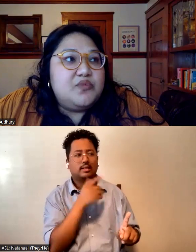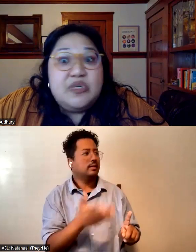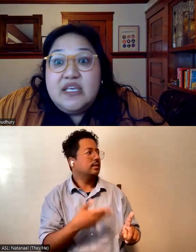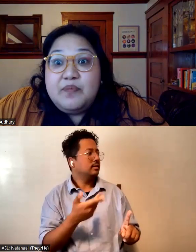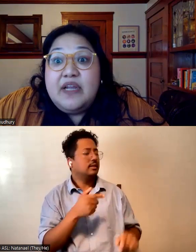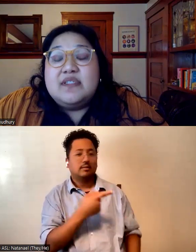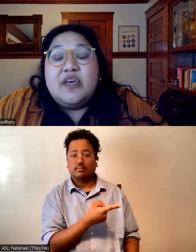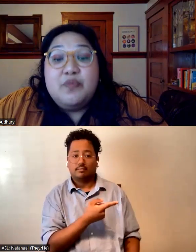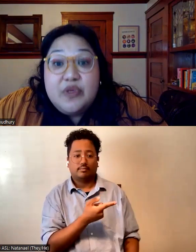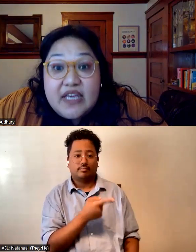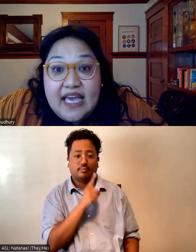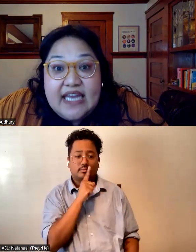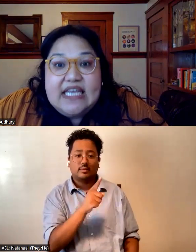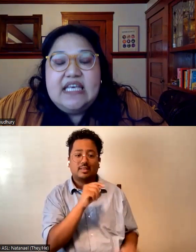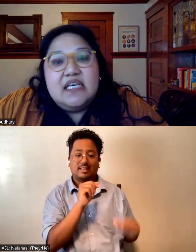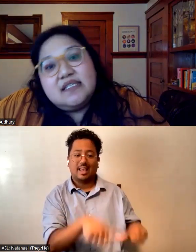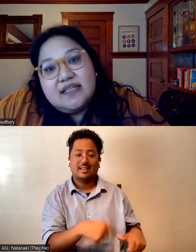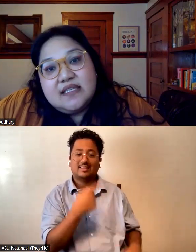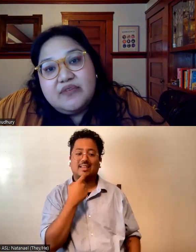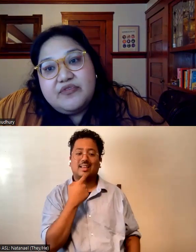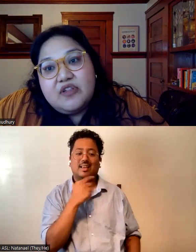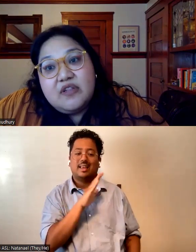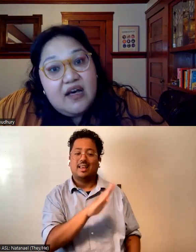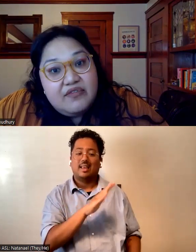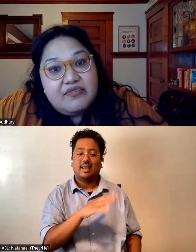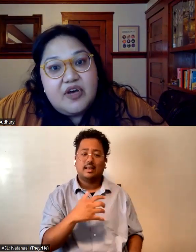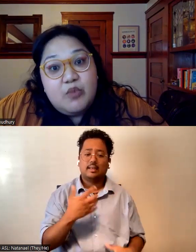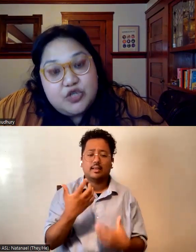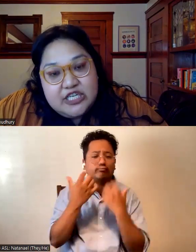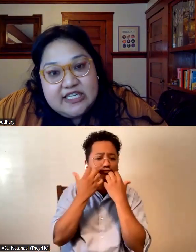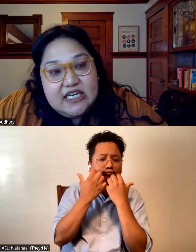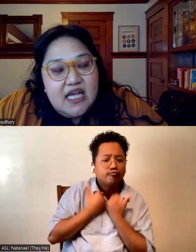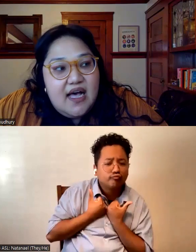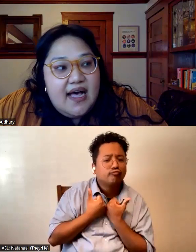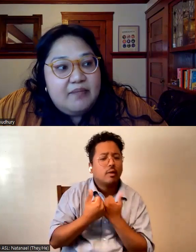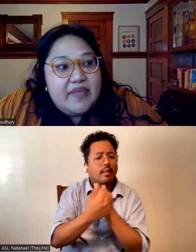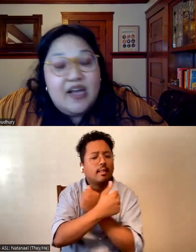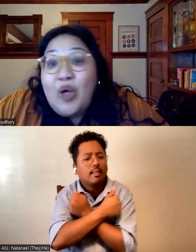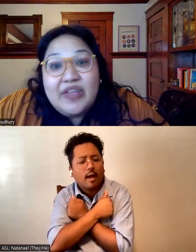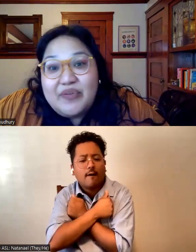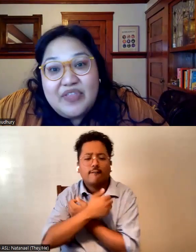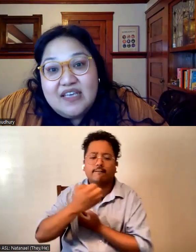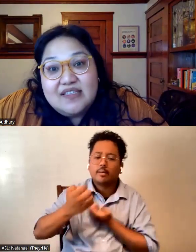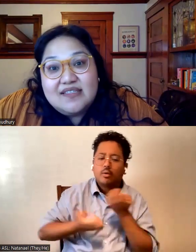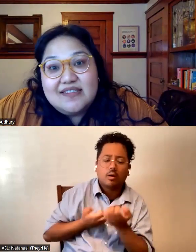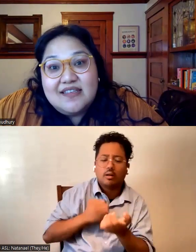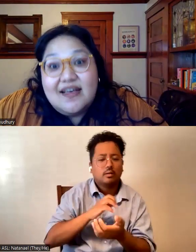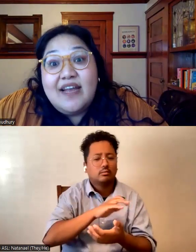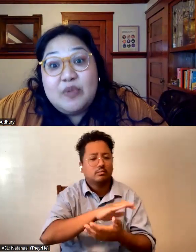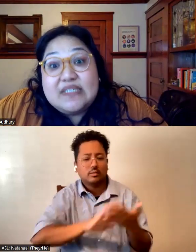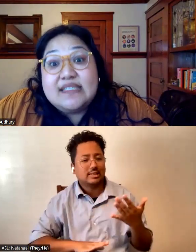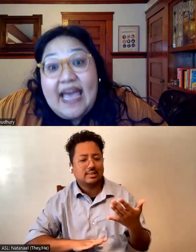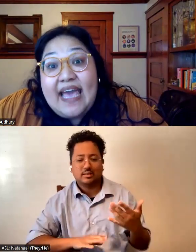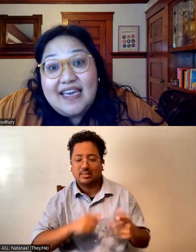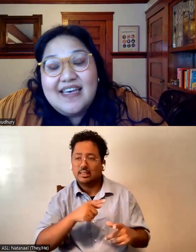has really been able to communicate his sense of love, emotion, and all the other things he's